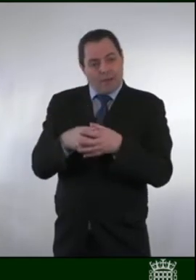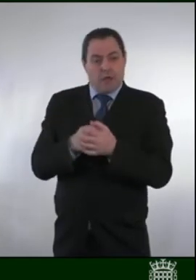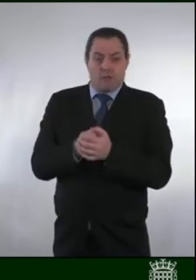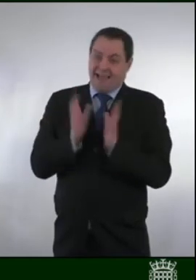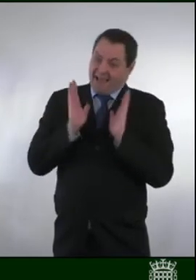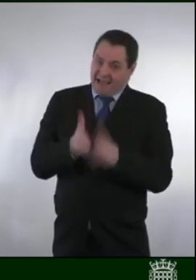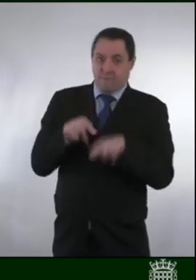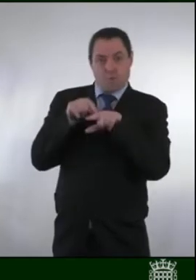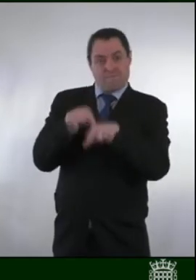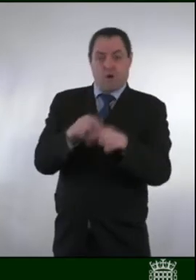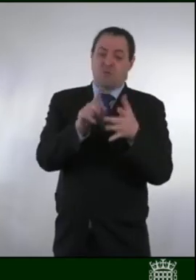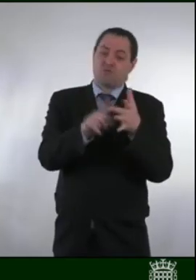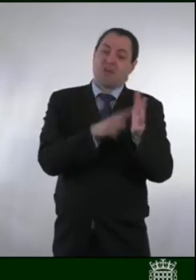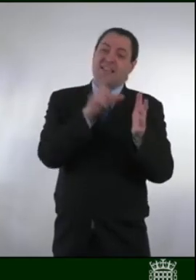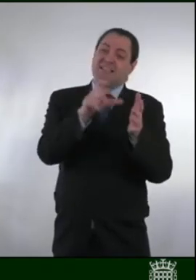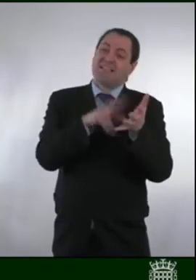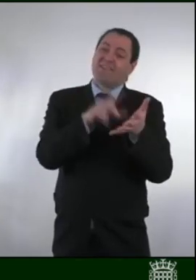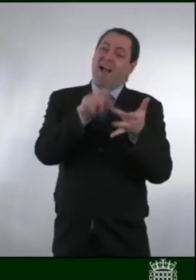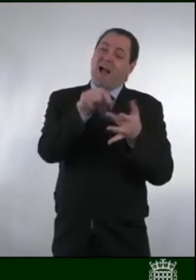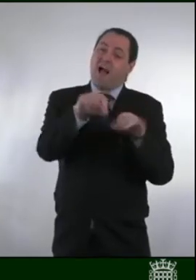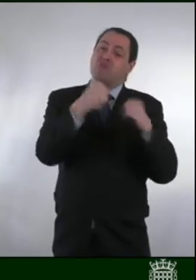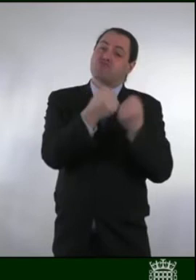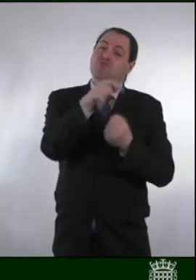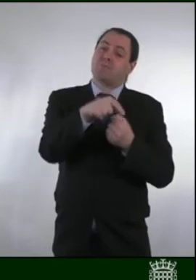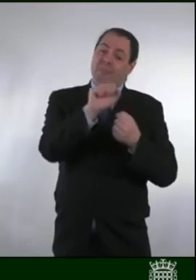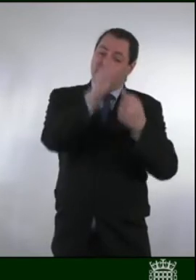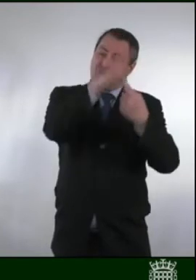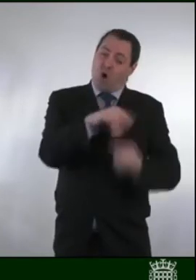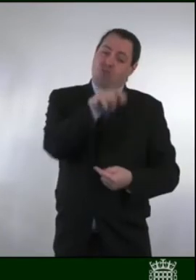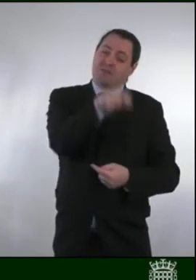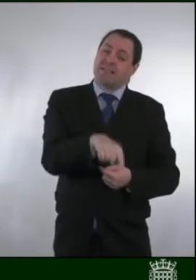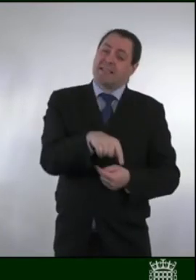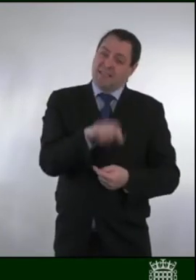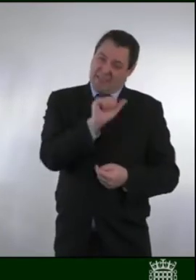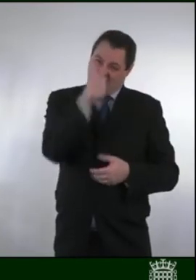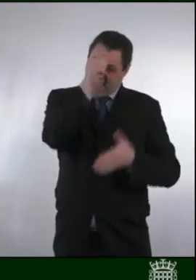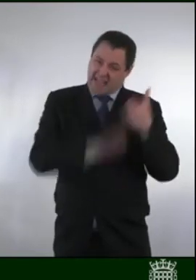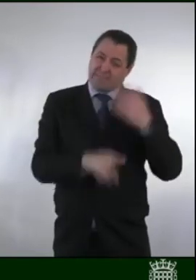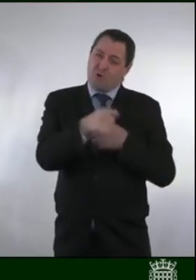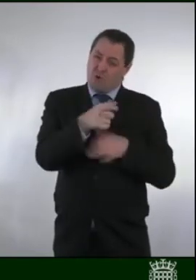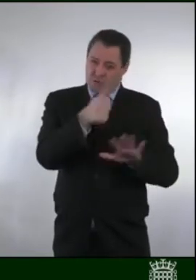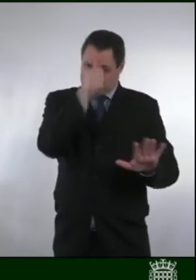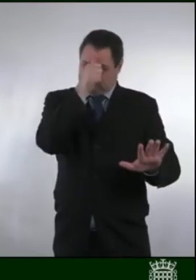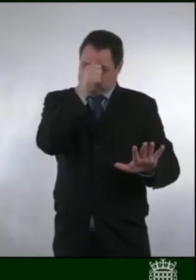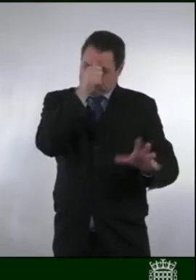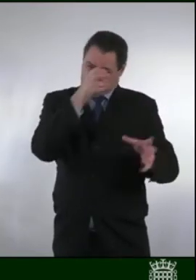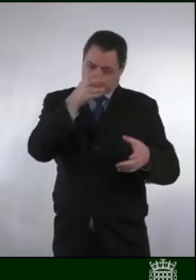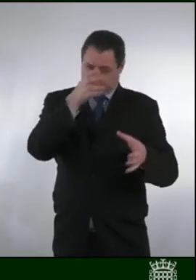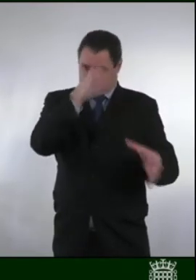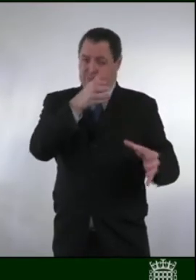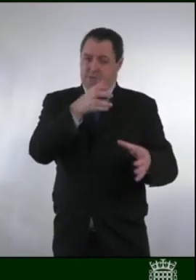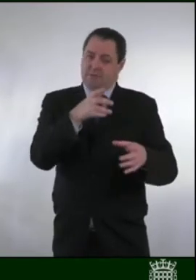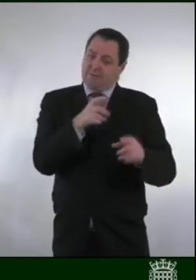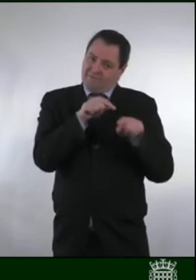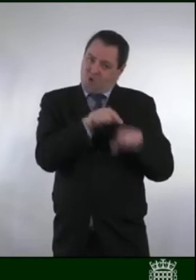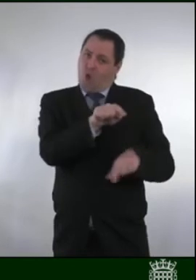the JCVI has to say, the priorities that the experts have decided. But of course, we